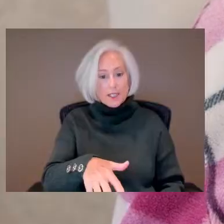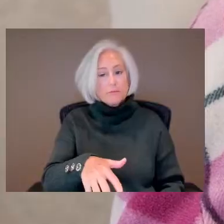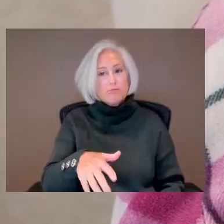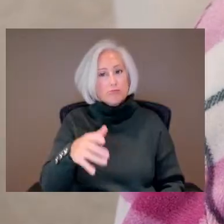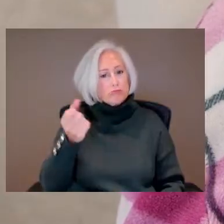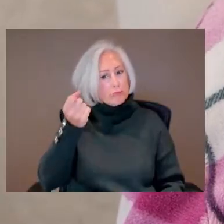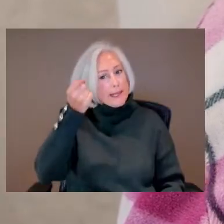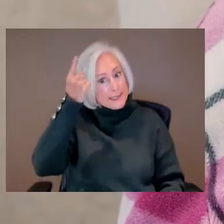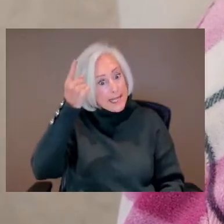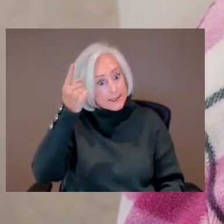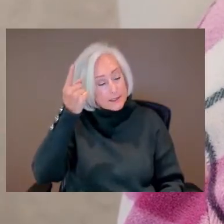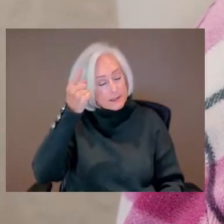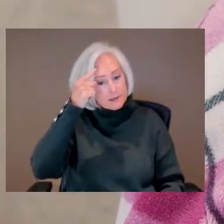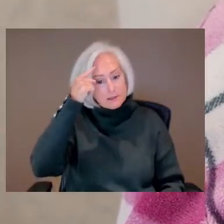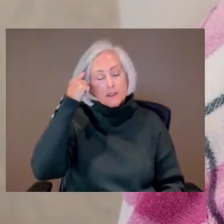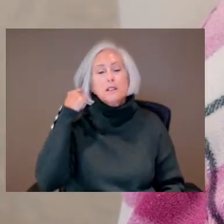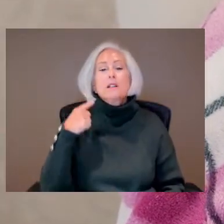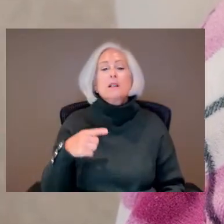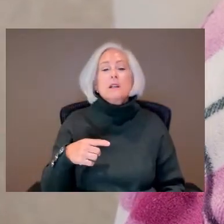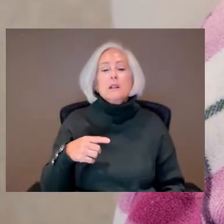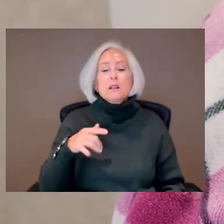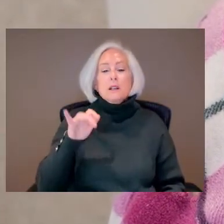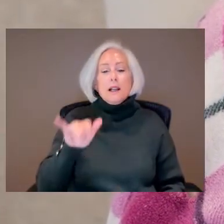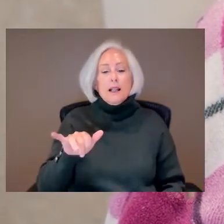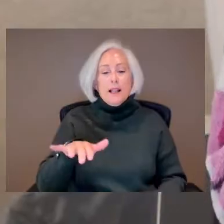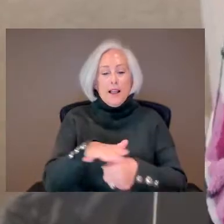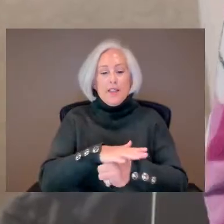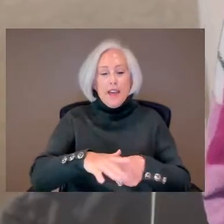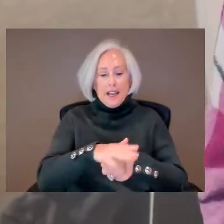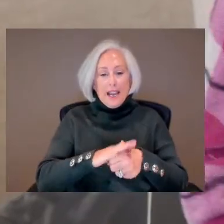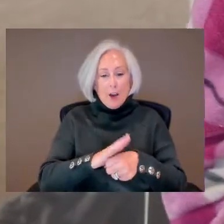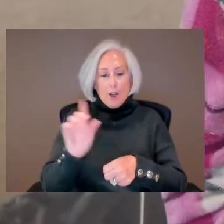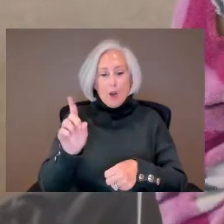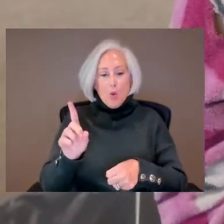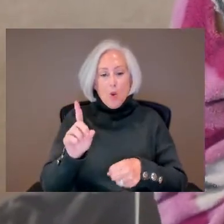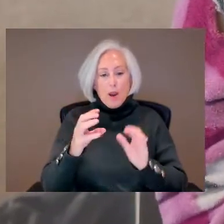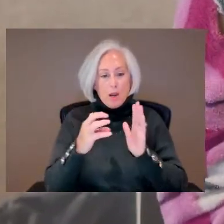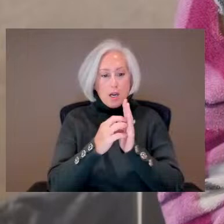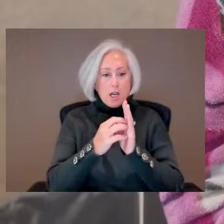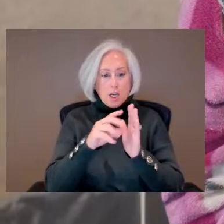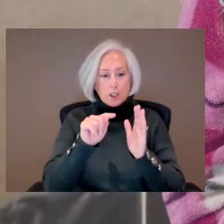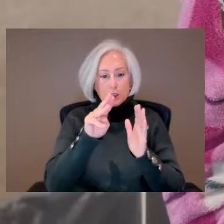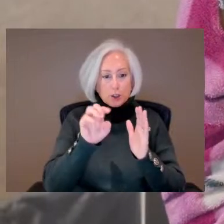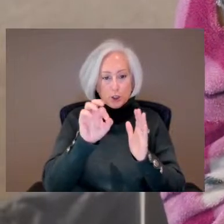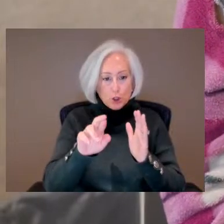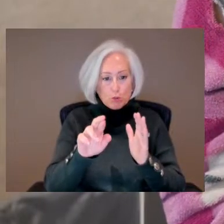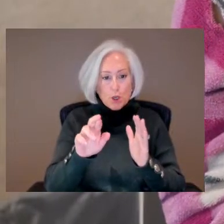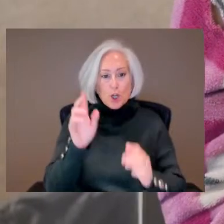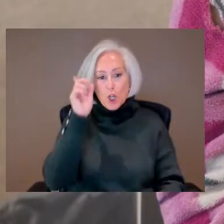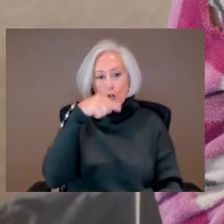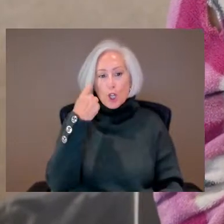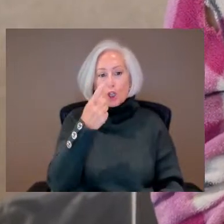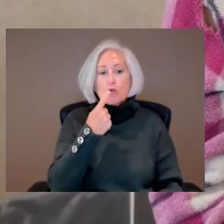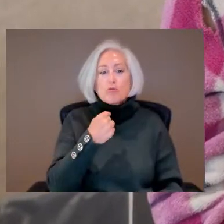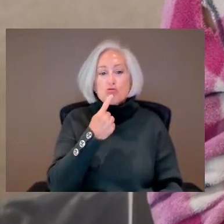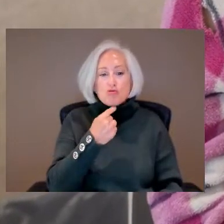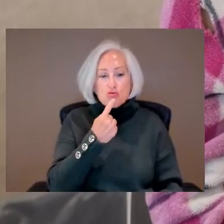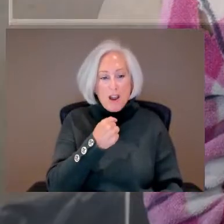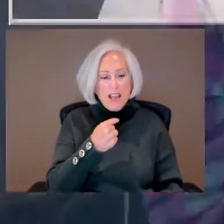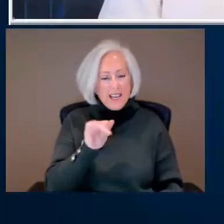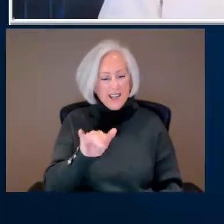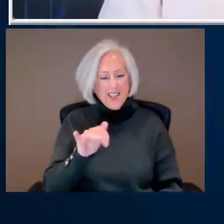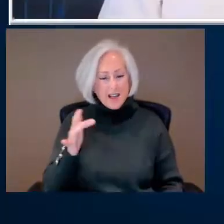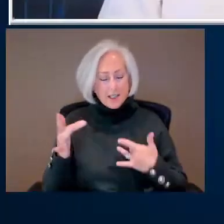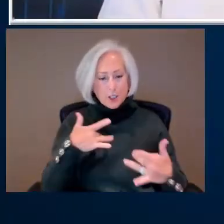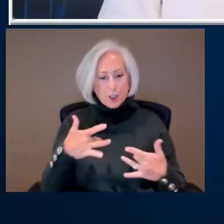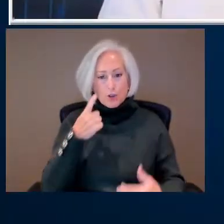addition, the area of skin over that tumor had looked a little red, which can be concerning for breast cancer, and so it was reassuring